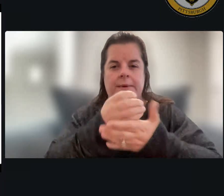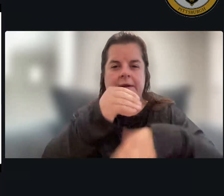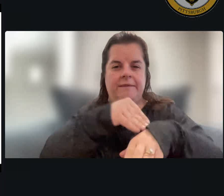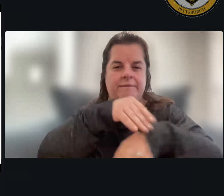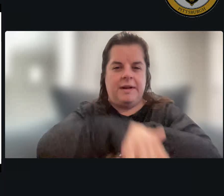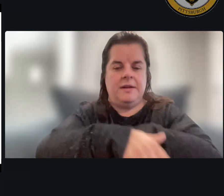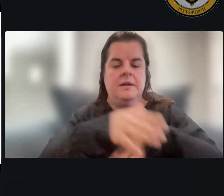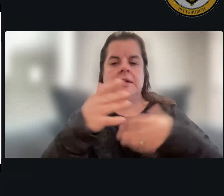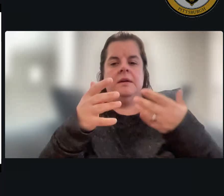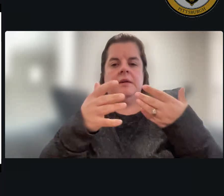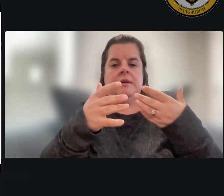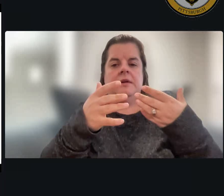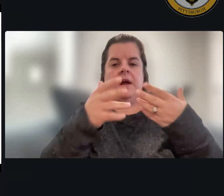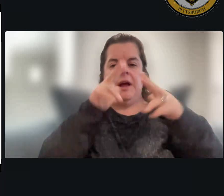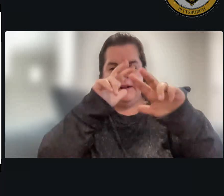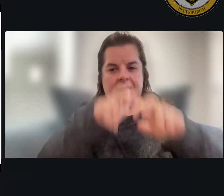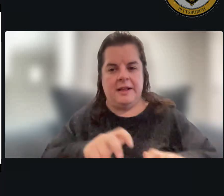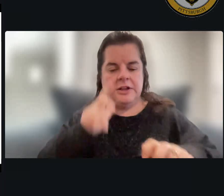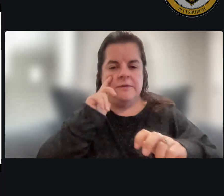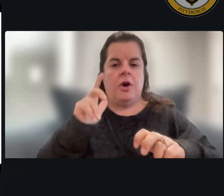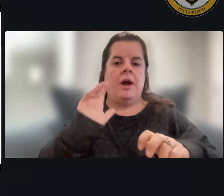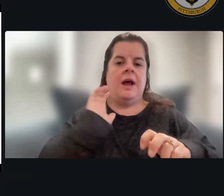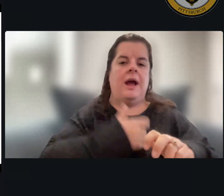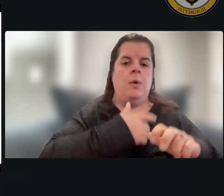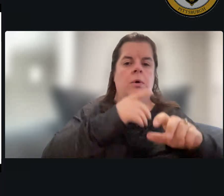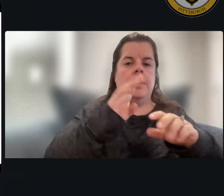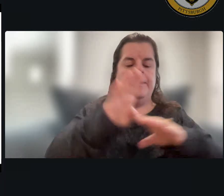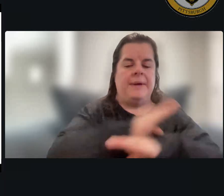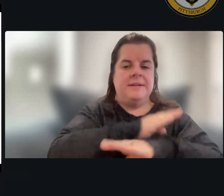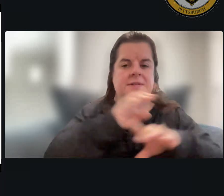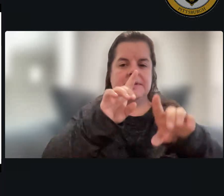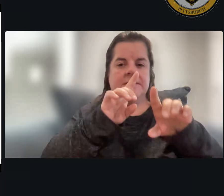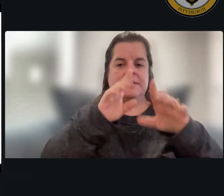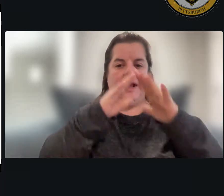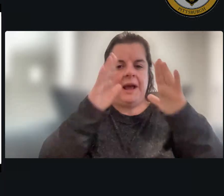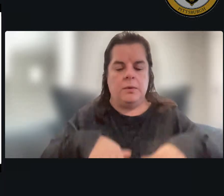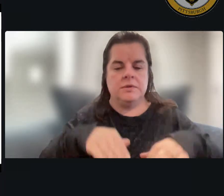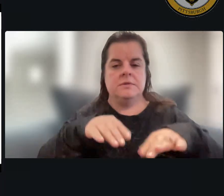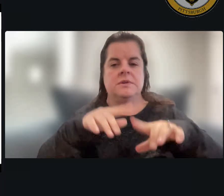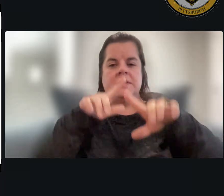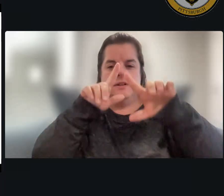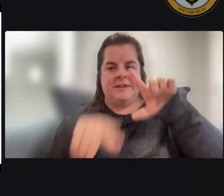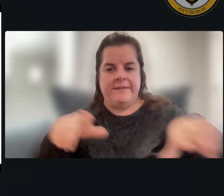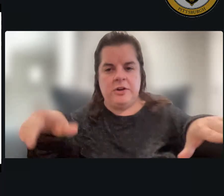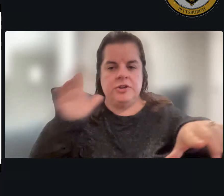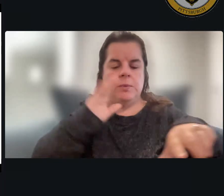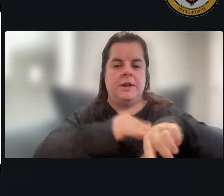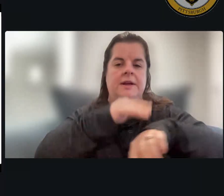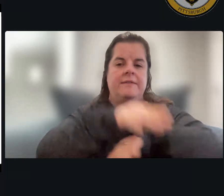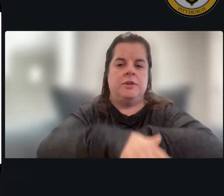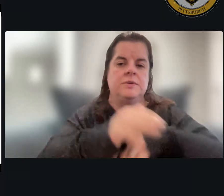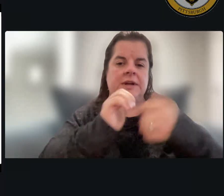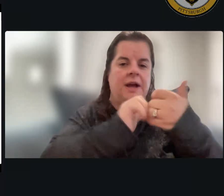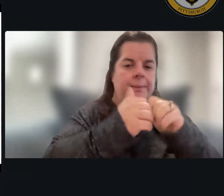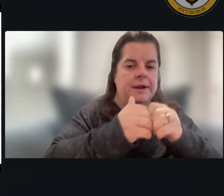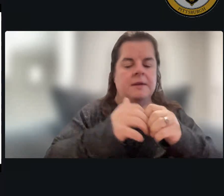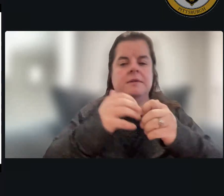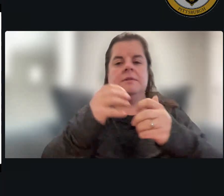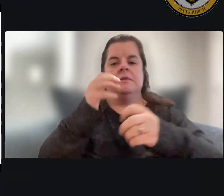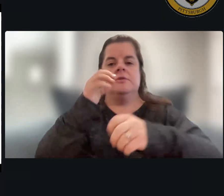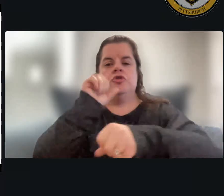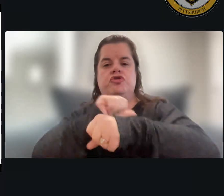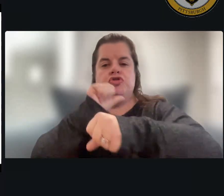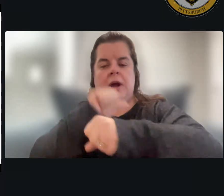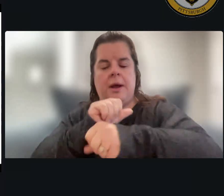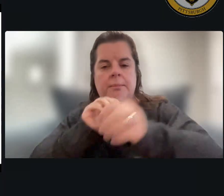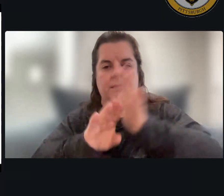analysis that will evaluate how supplier diversity, business diversity, and related programs impact competition, job creation, revenue growth, and